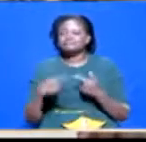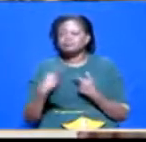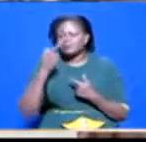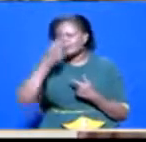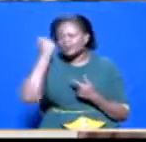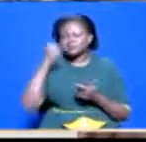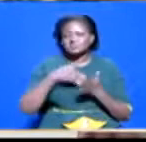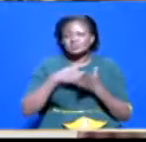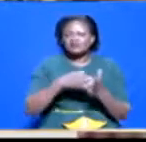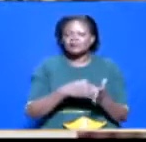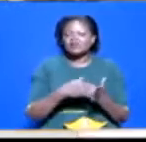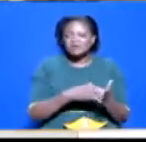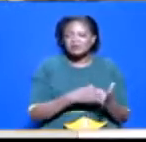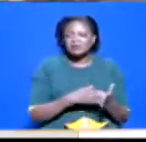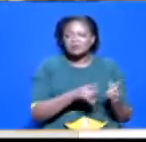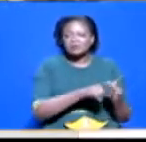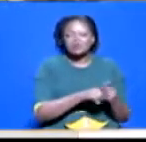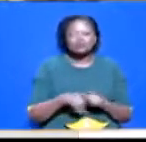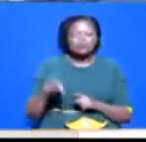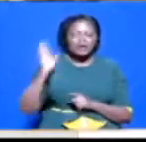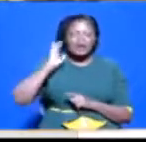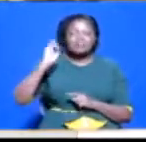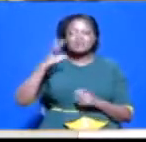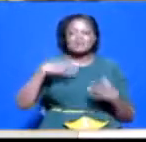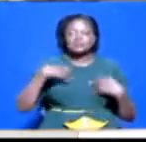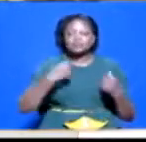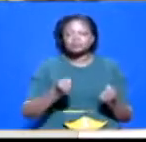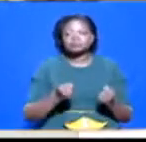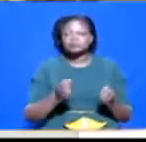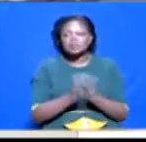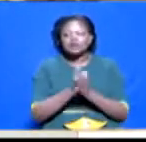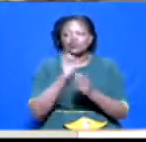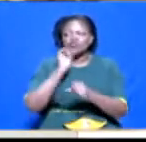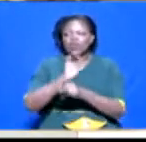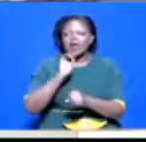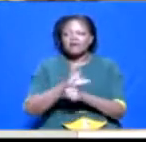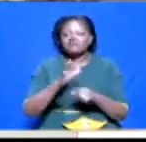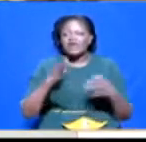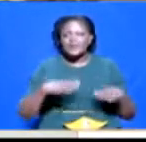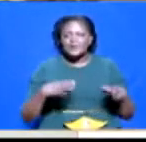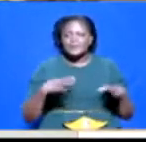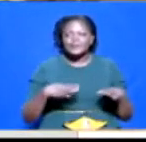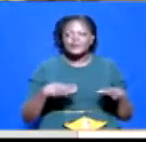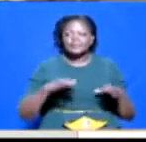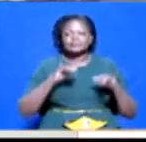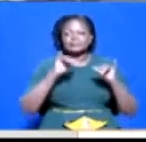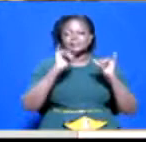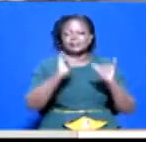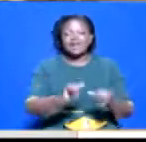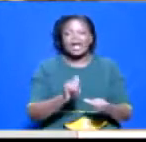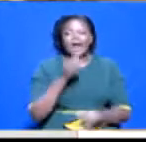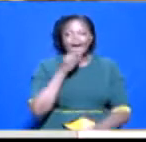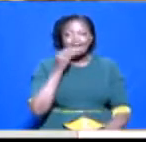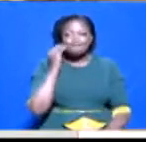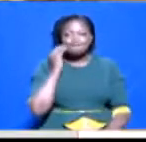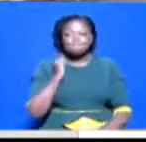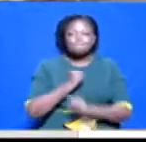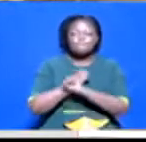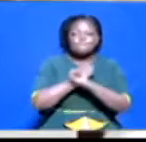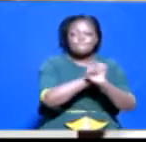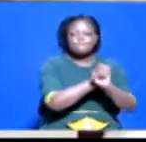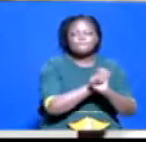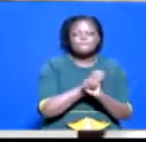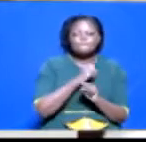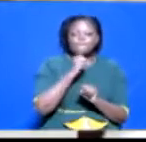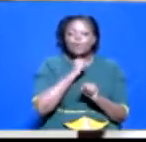As we hear the Minister of Health advising people to stay at home and also to protect our elderly